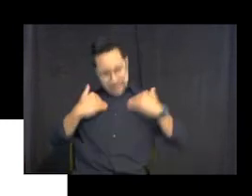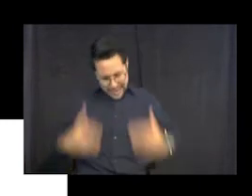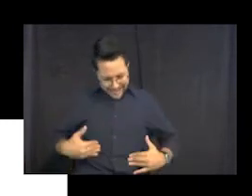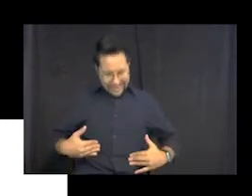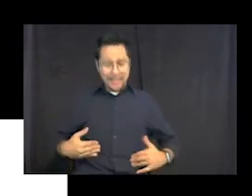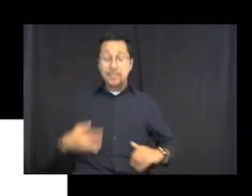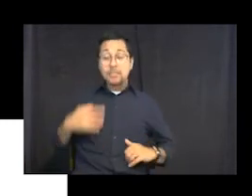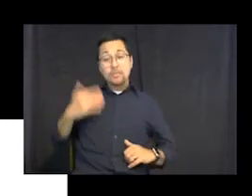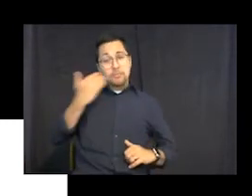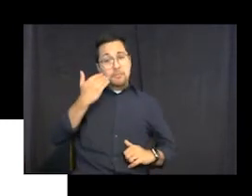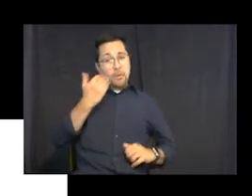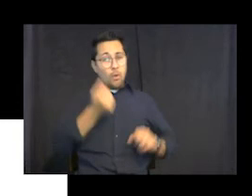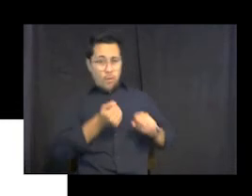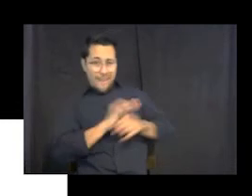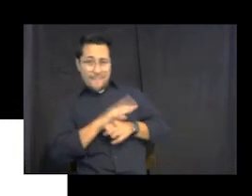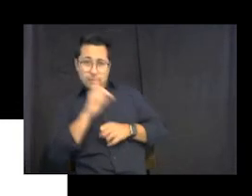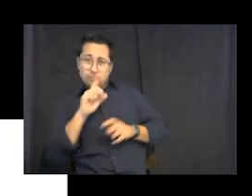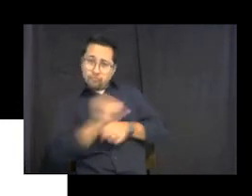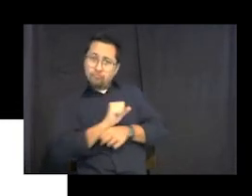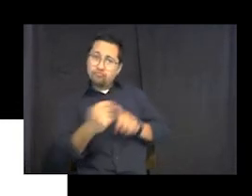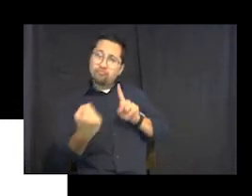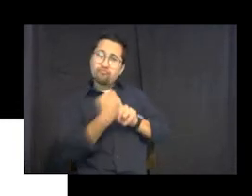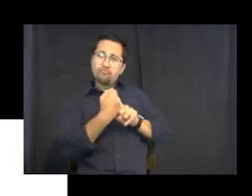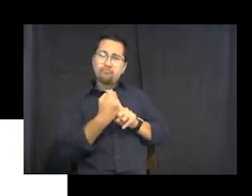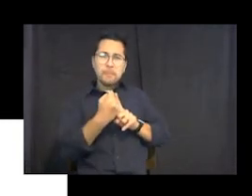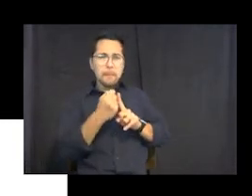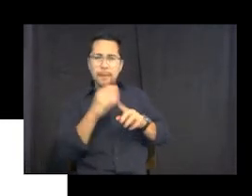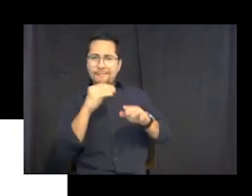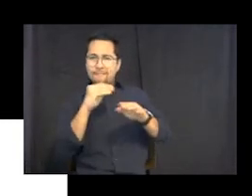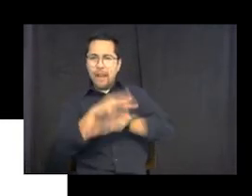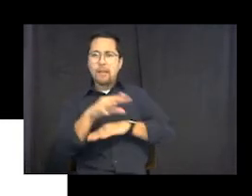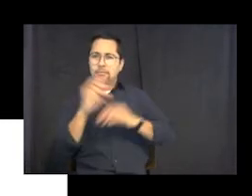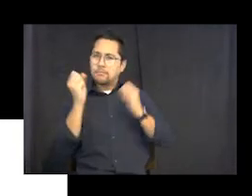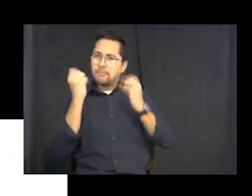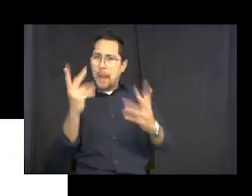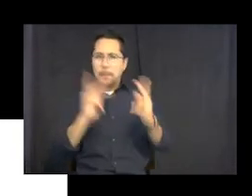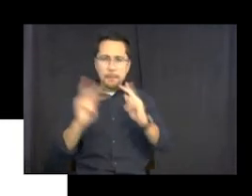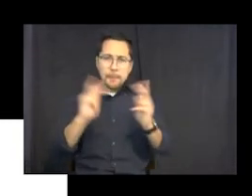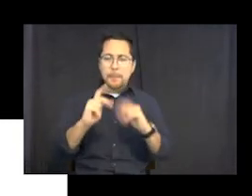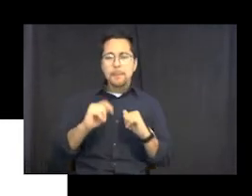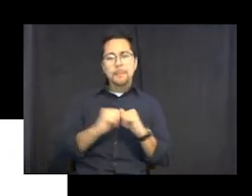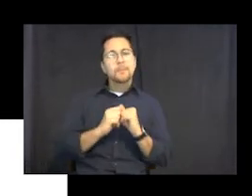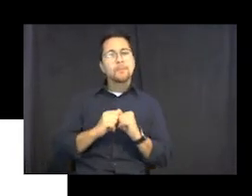pandemic has affected us, and